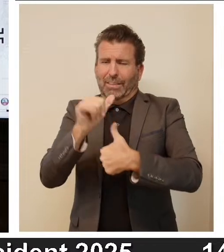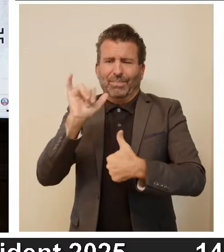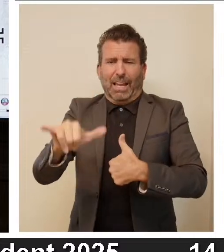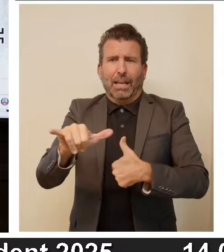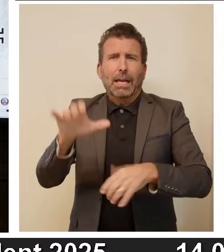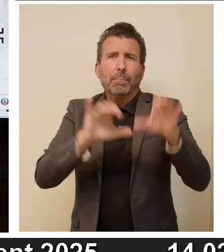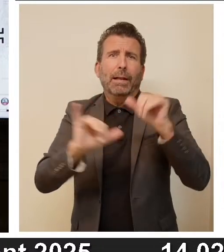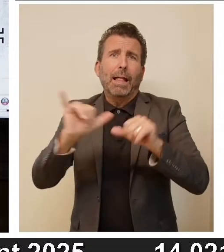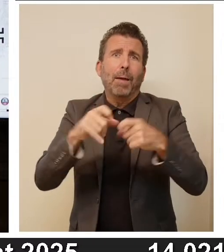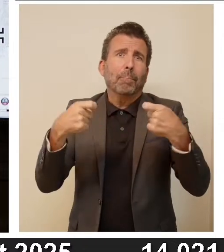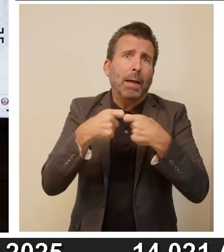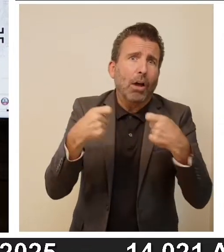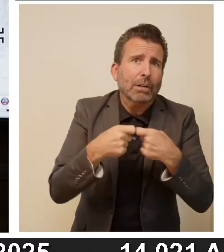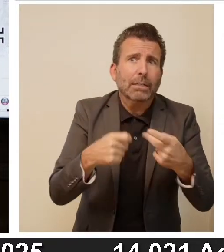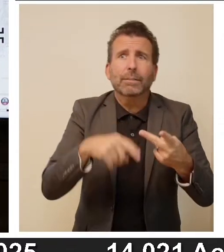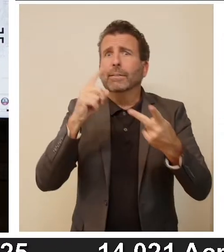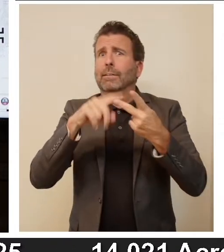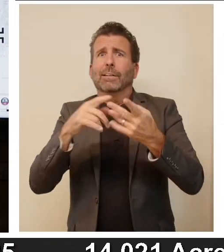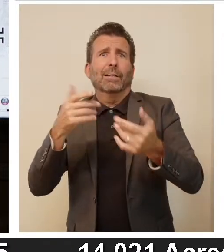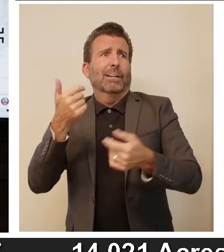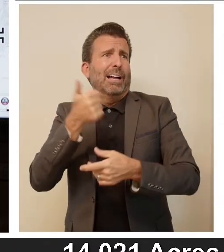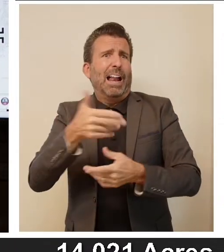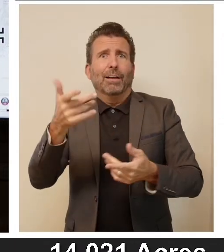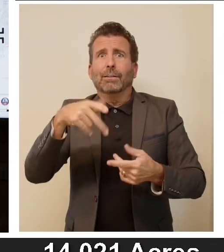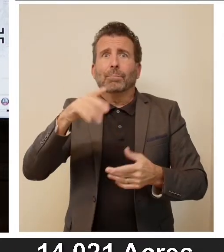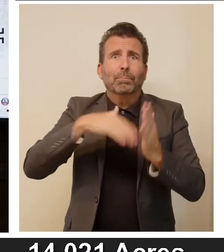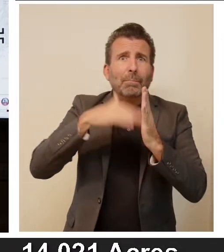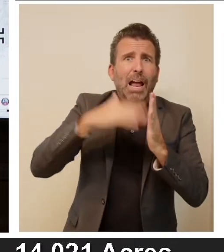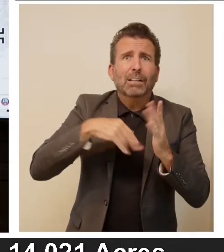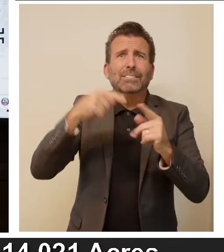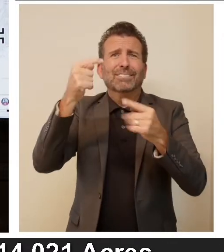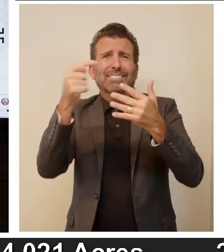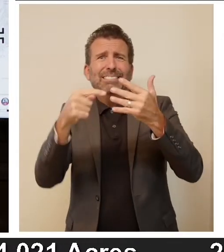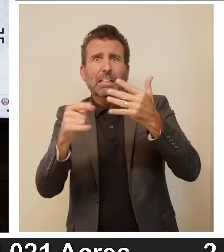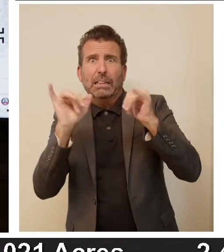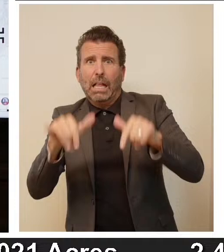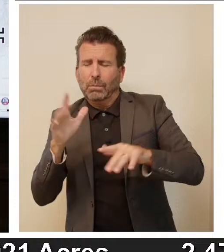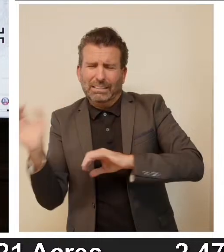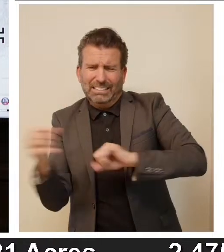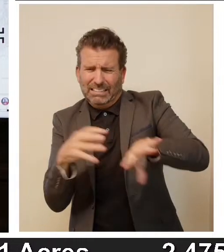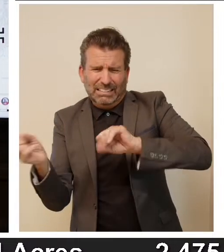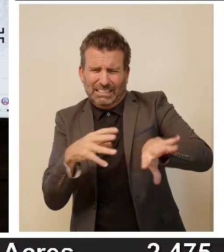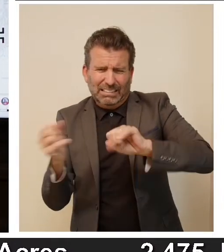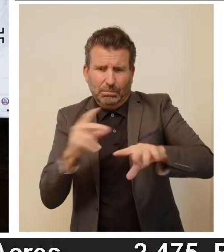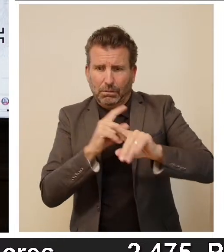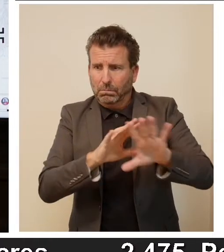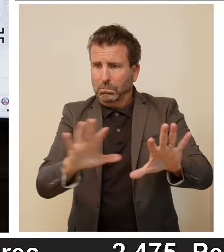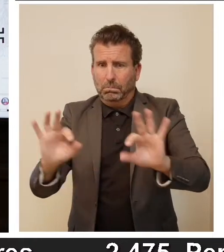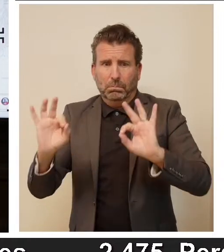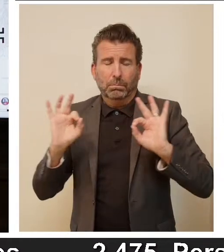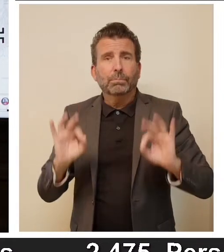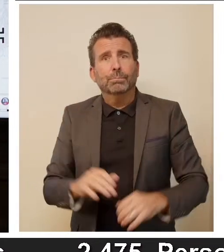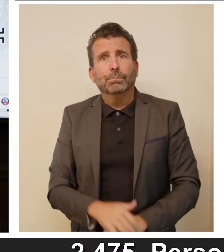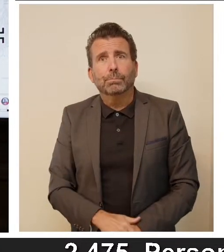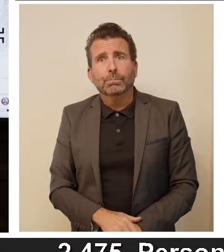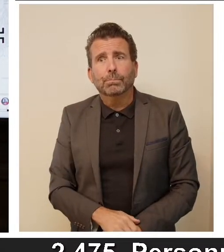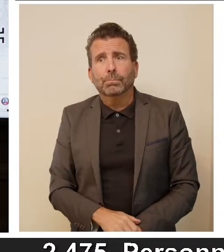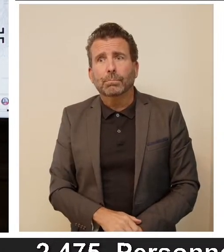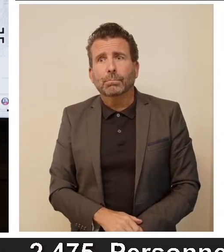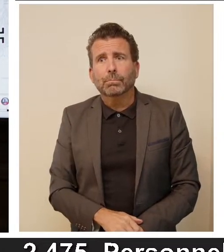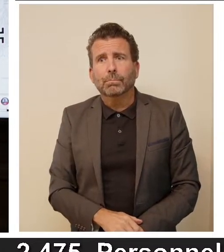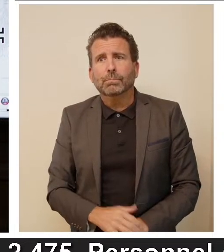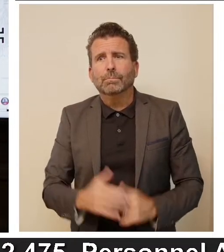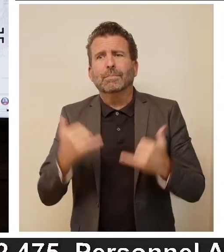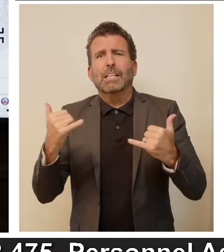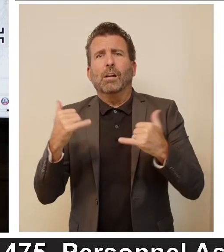After hazardous material are removed, the next phase of debris removal can begin. There will be a program for the cleanup,